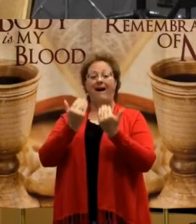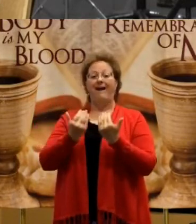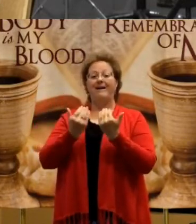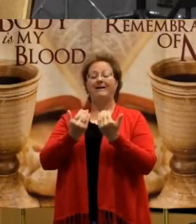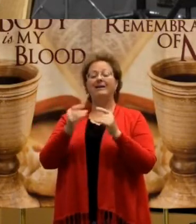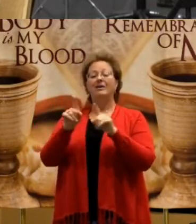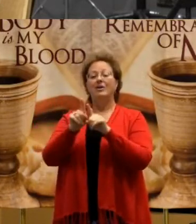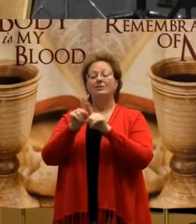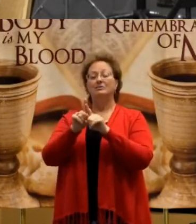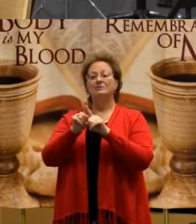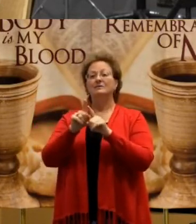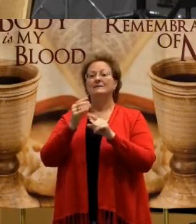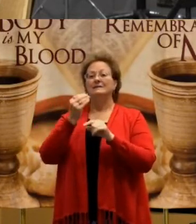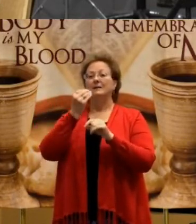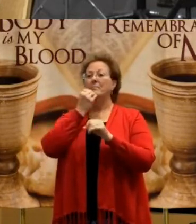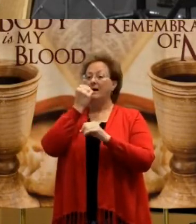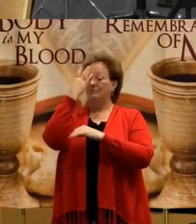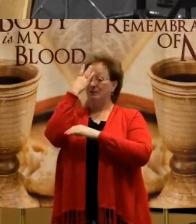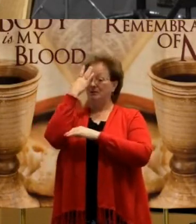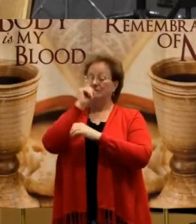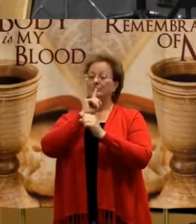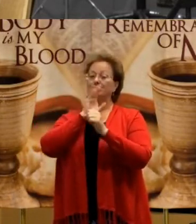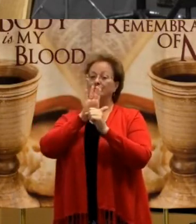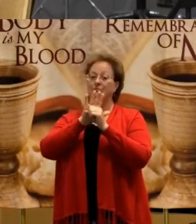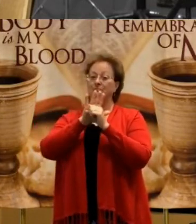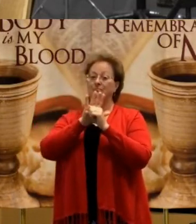worship and trust and obey you